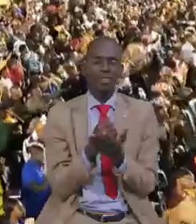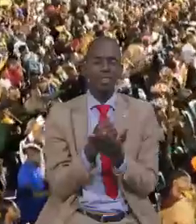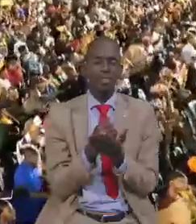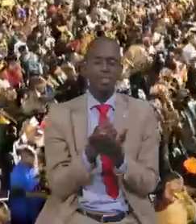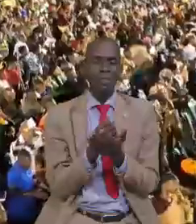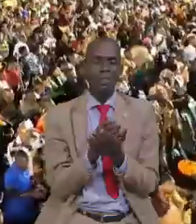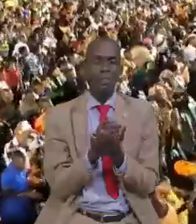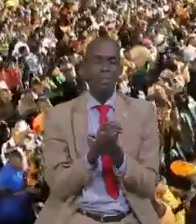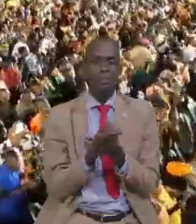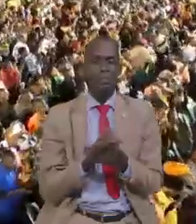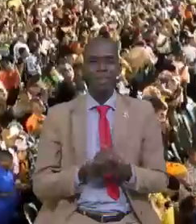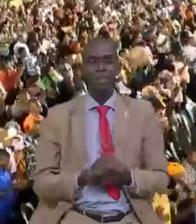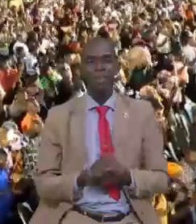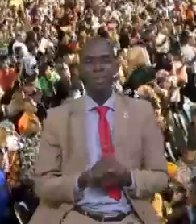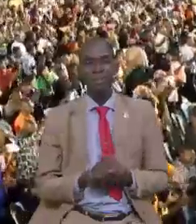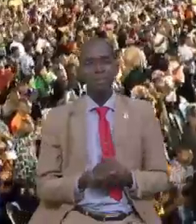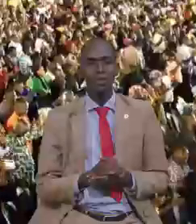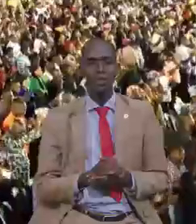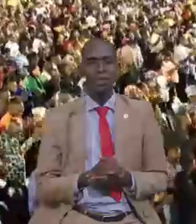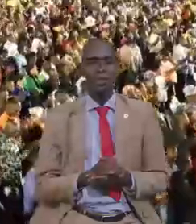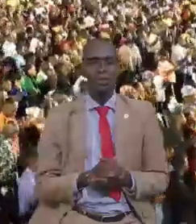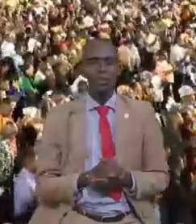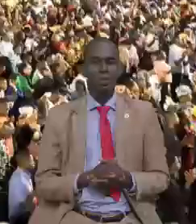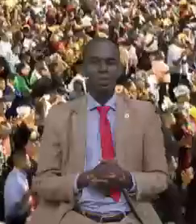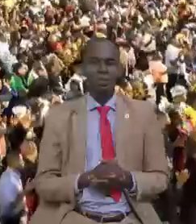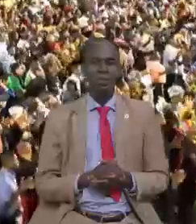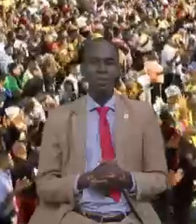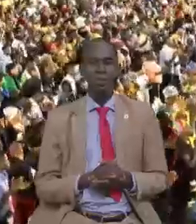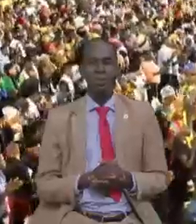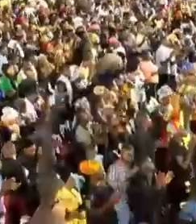Keep on standing, keep on standing, keep on.